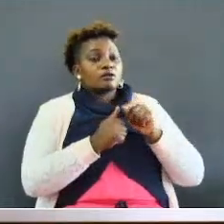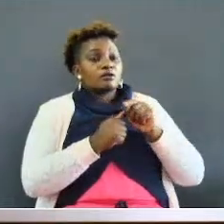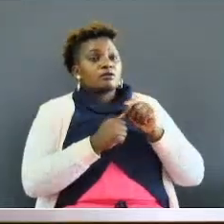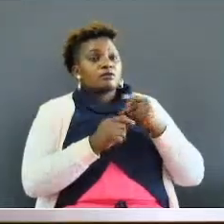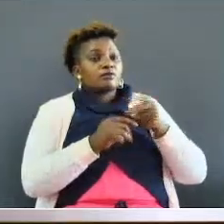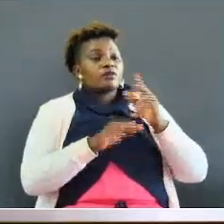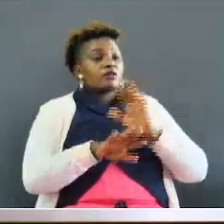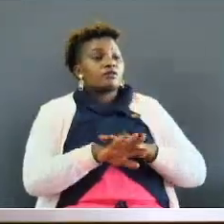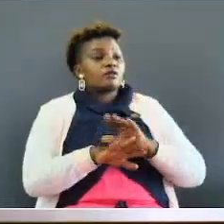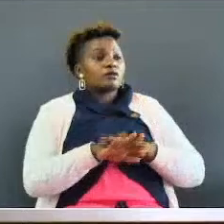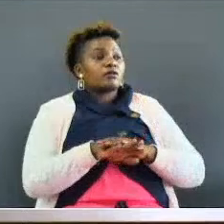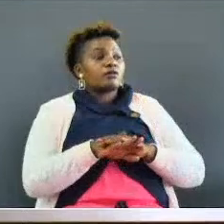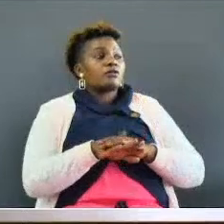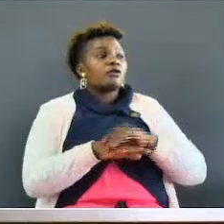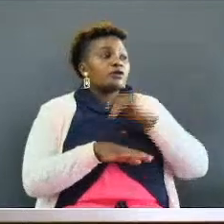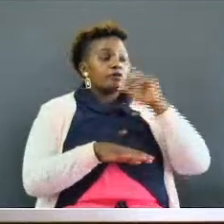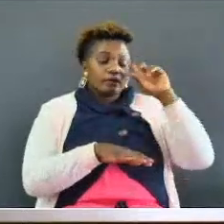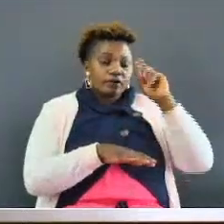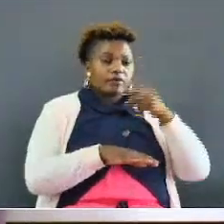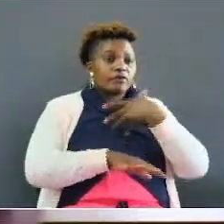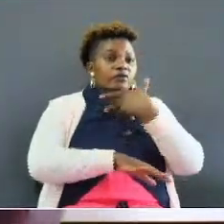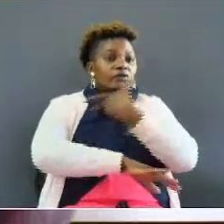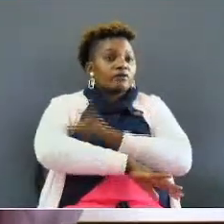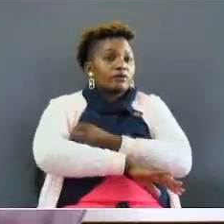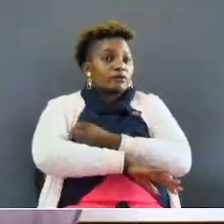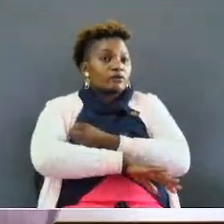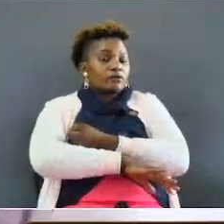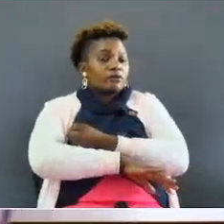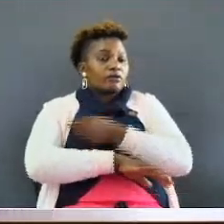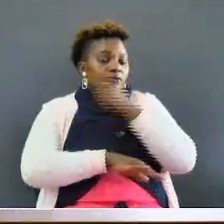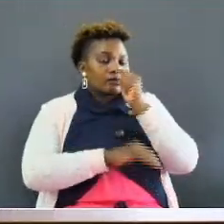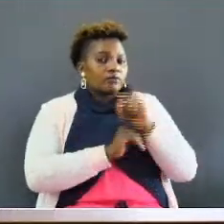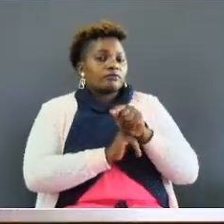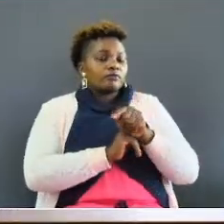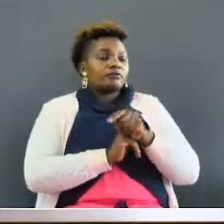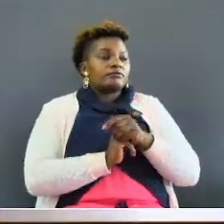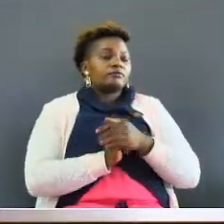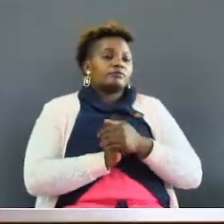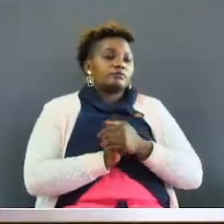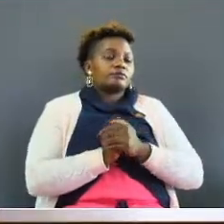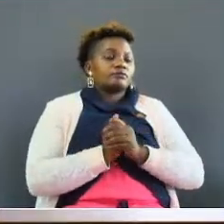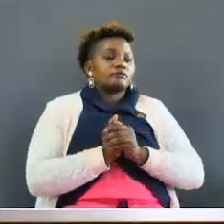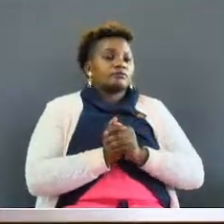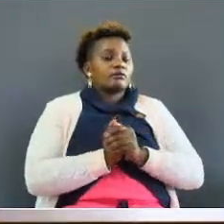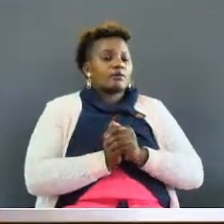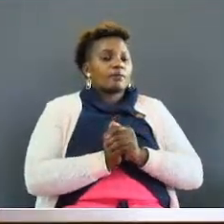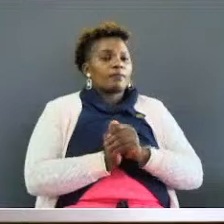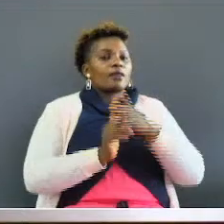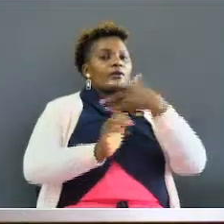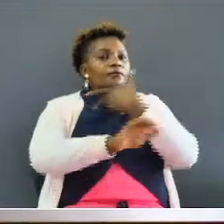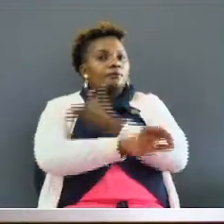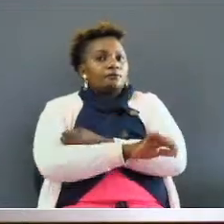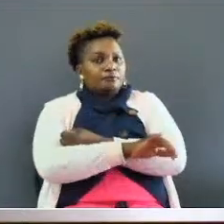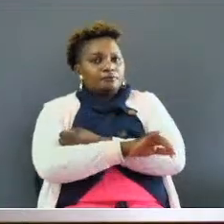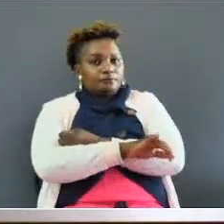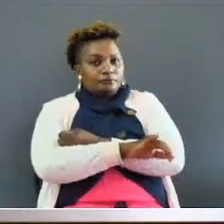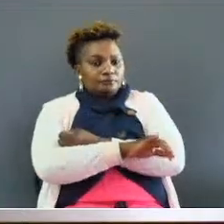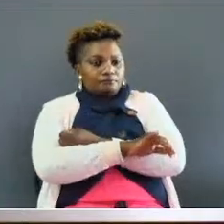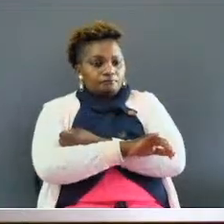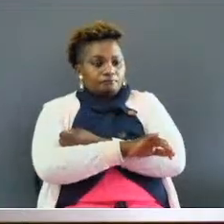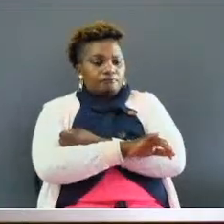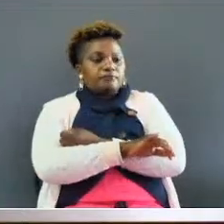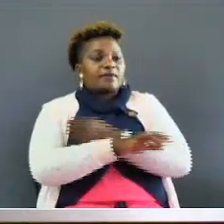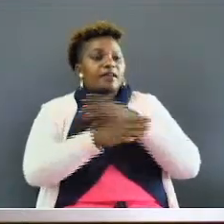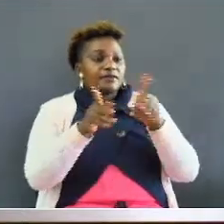good. So don't refuse the vaccine because of that. You should be vaccinated